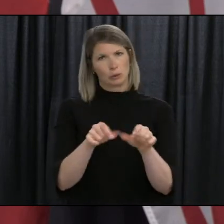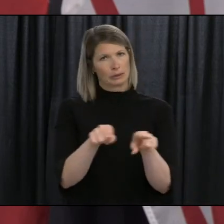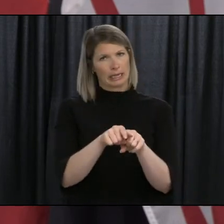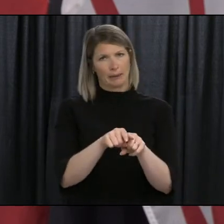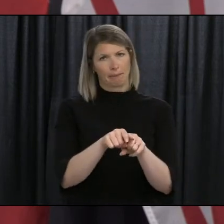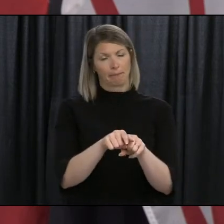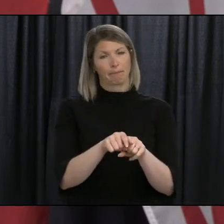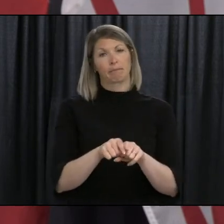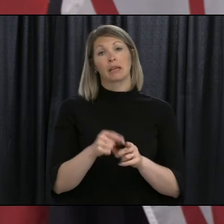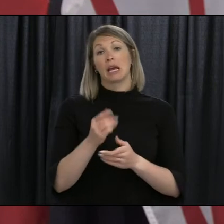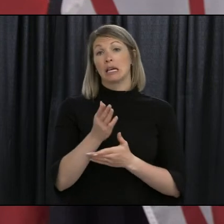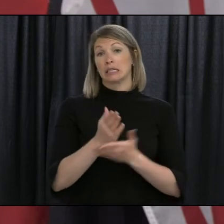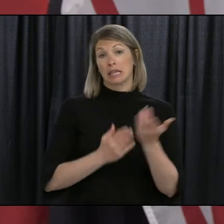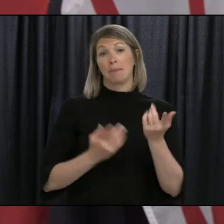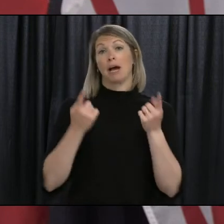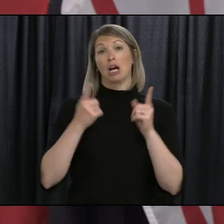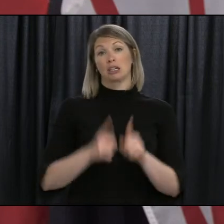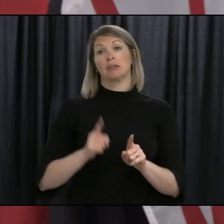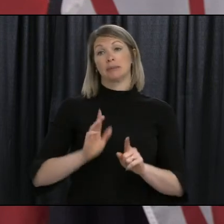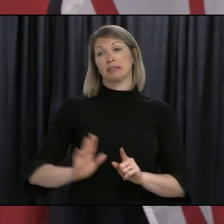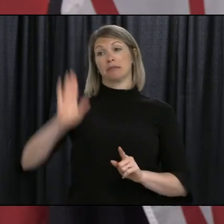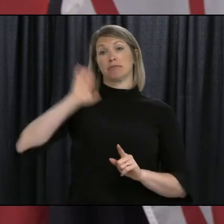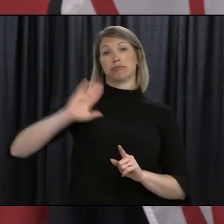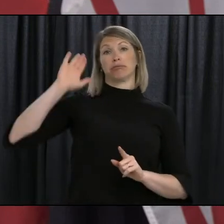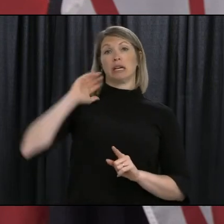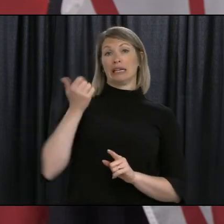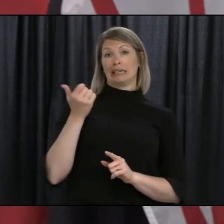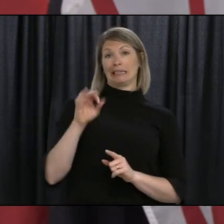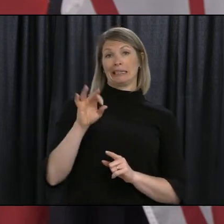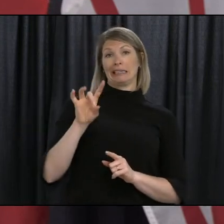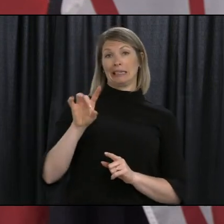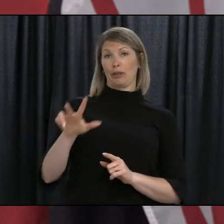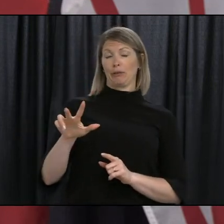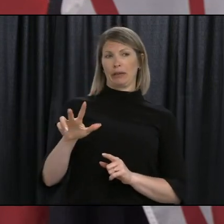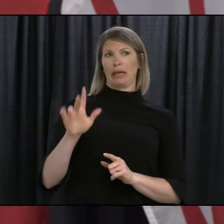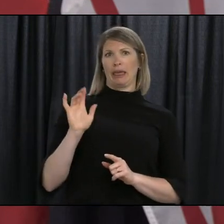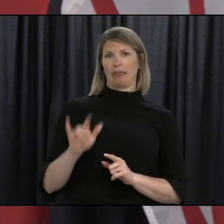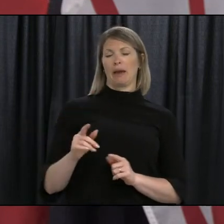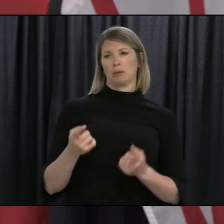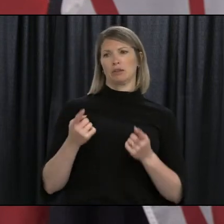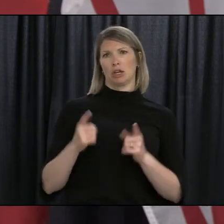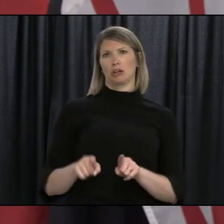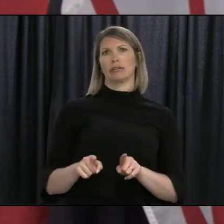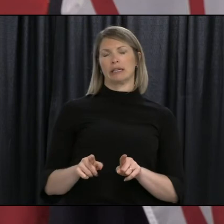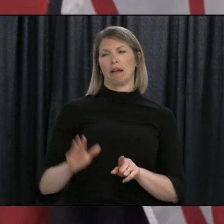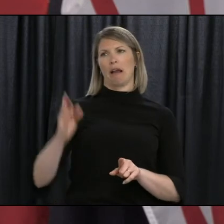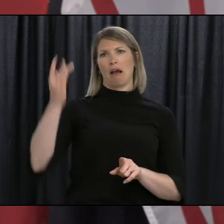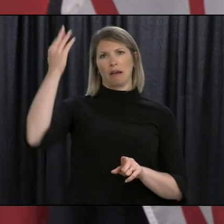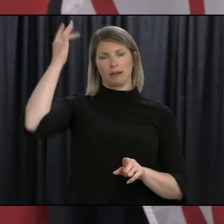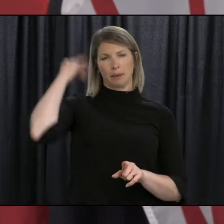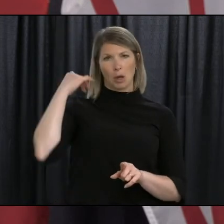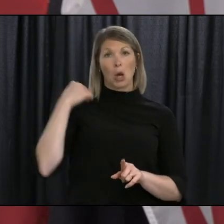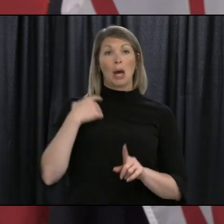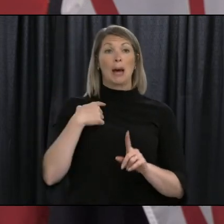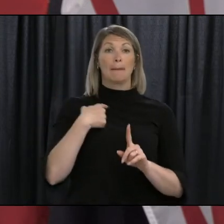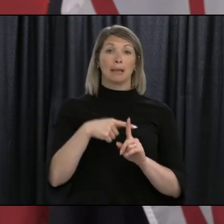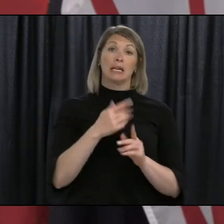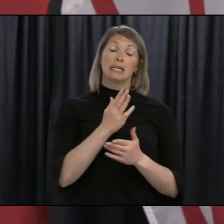these agreements were largely negotiated and agreed on prior to COVID. I can say